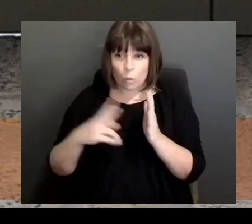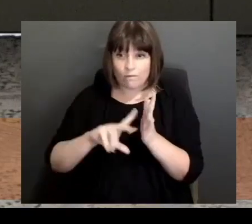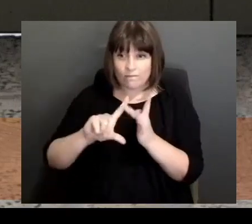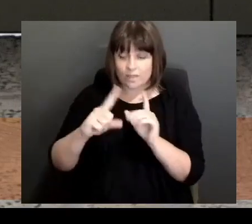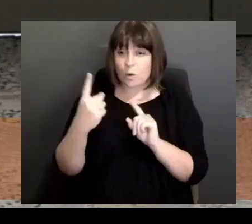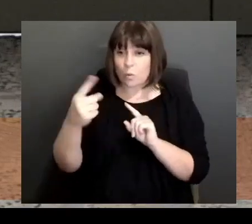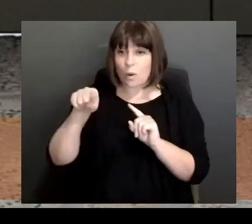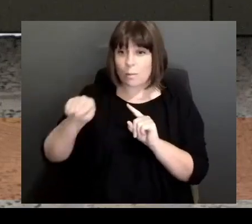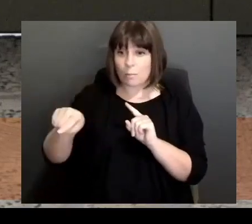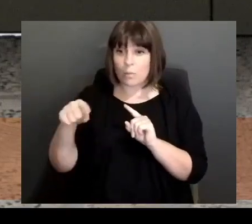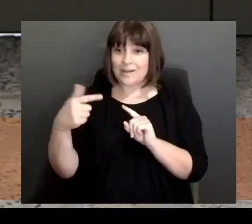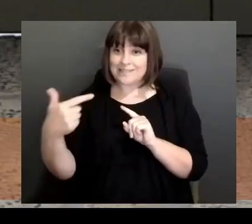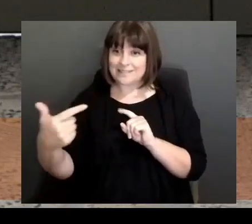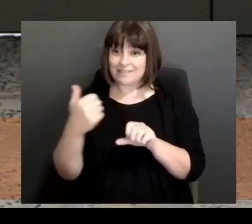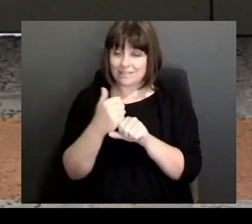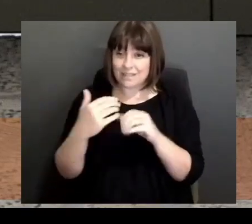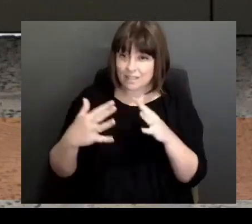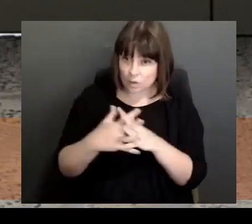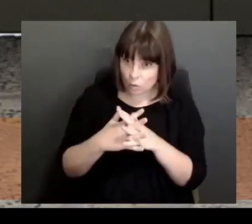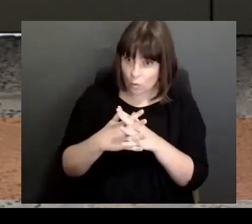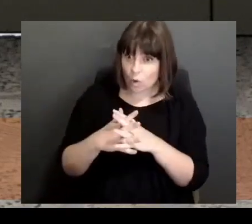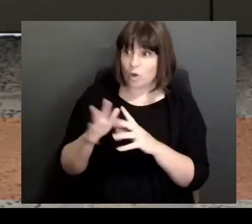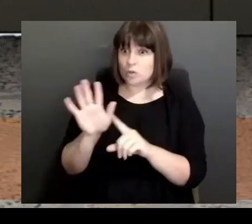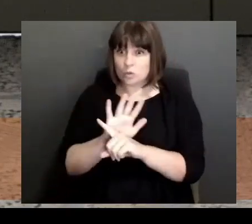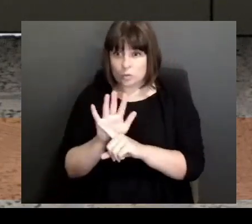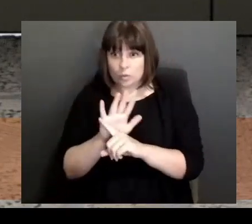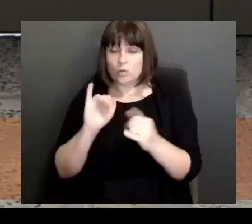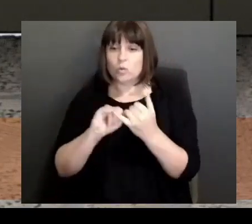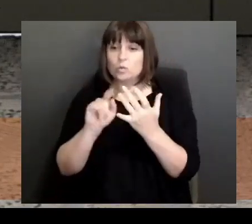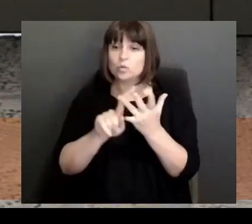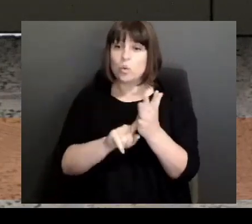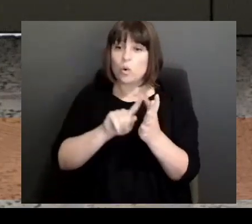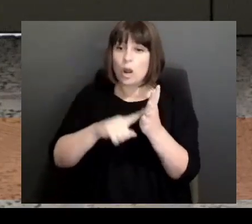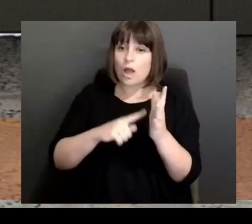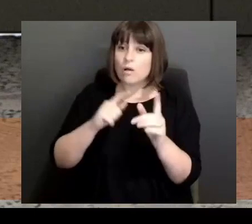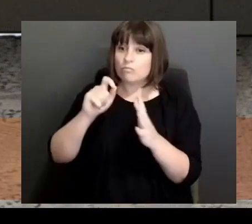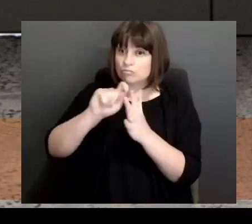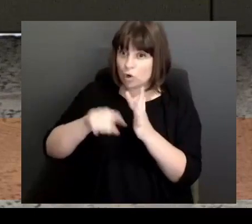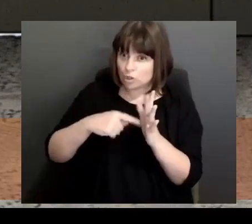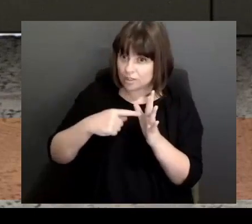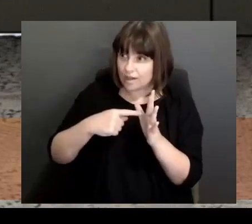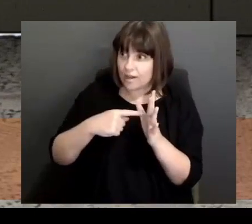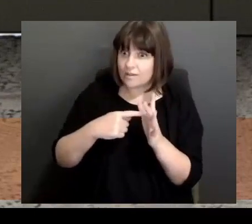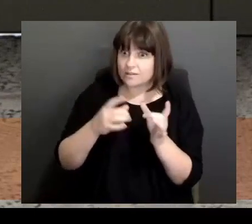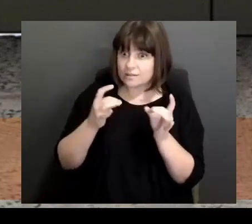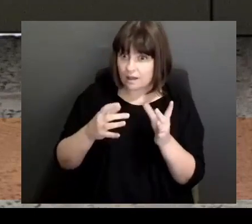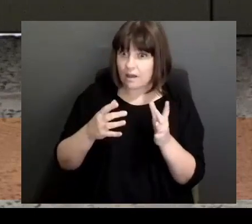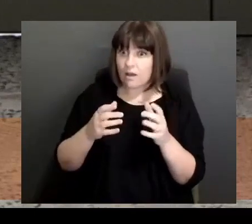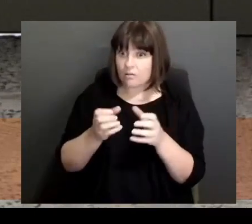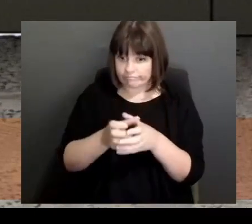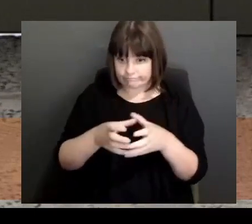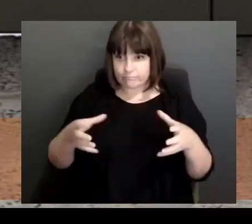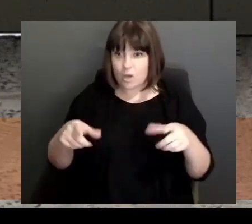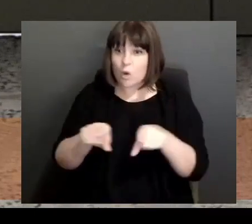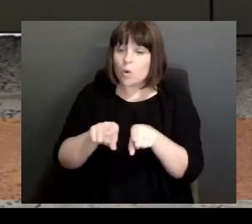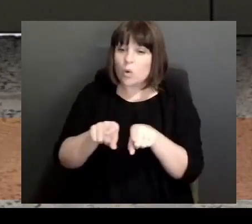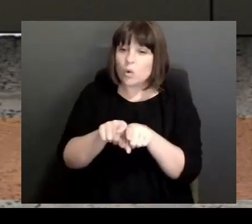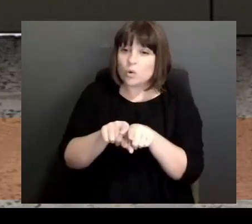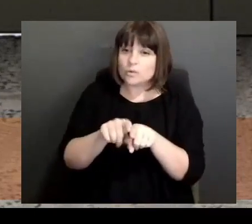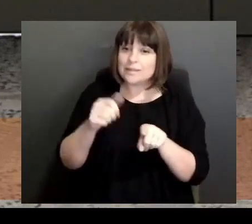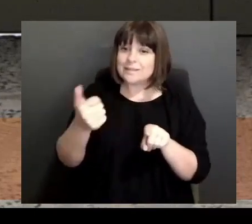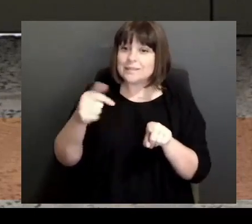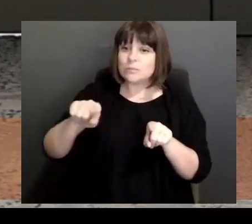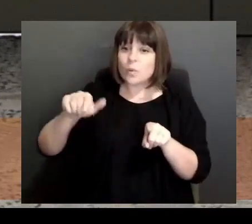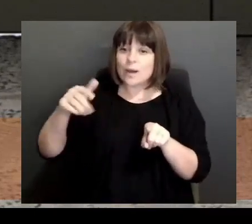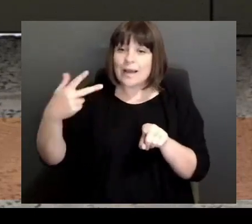gigawatts of large-scale wind and solar projects under construction or commissioning, and a further 6.8 gigawatts of large-scale wind and